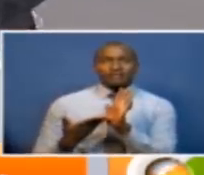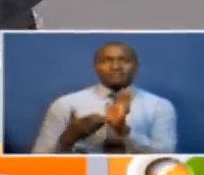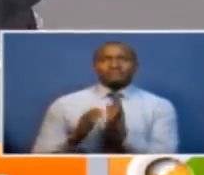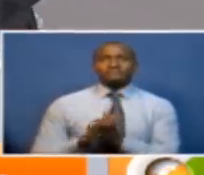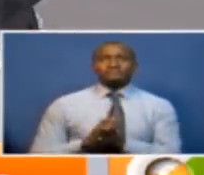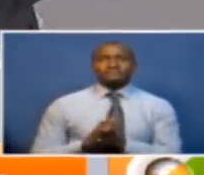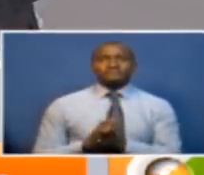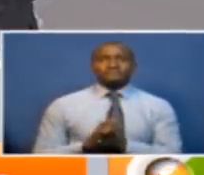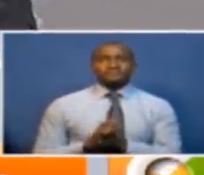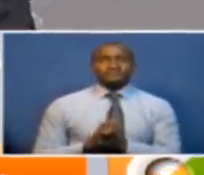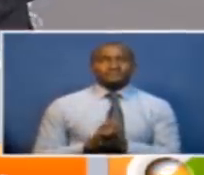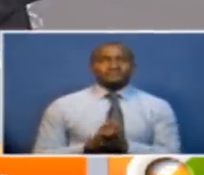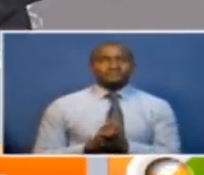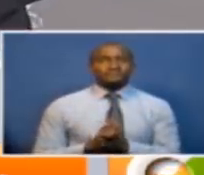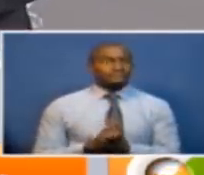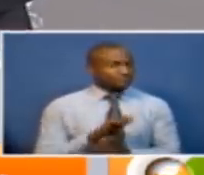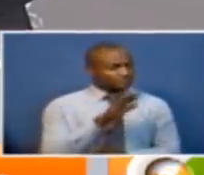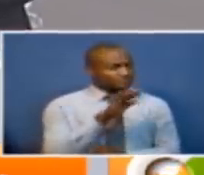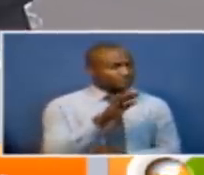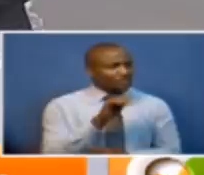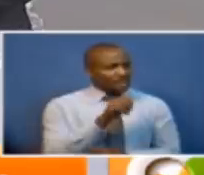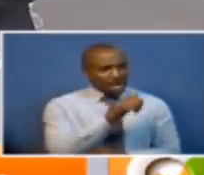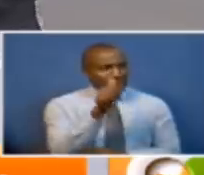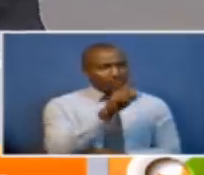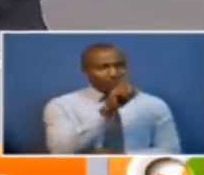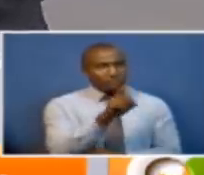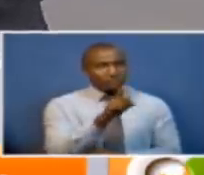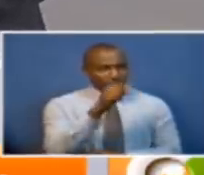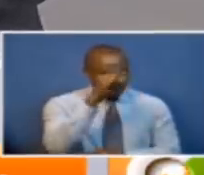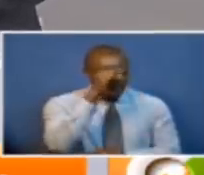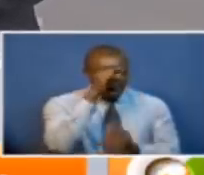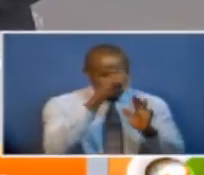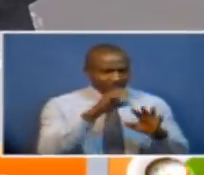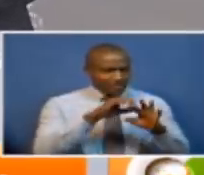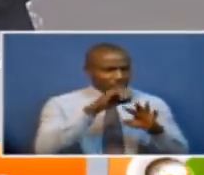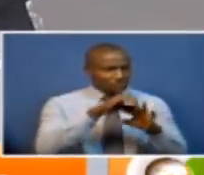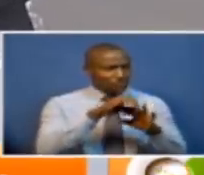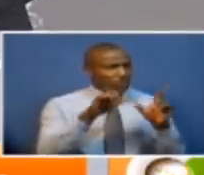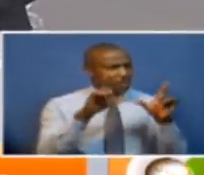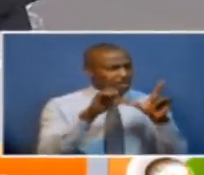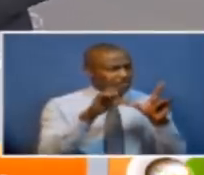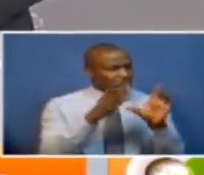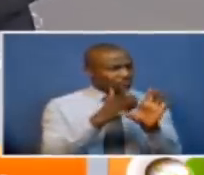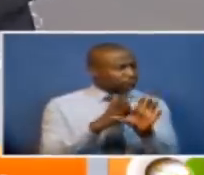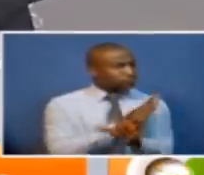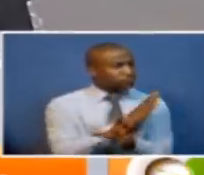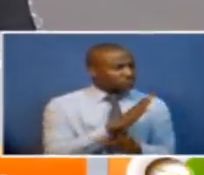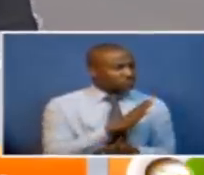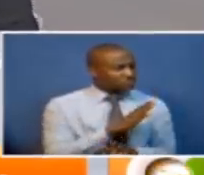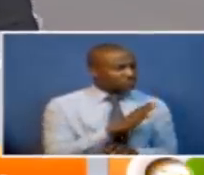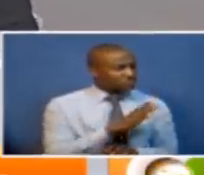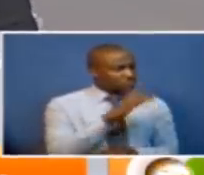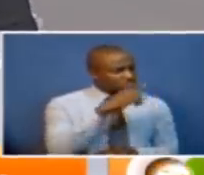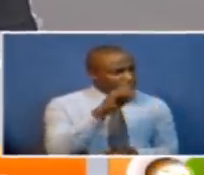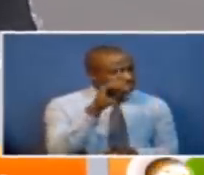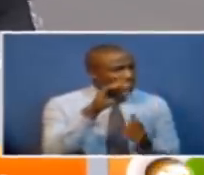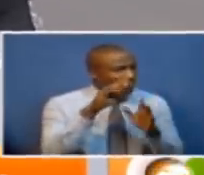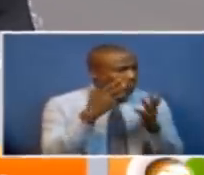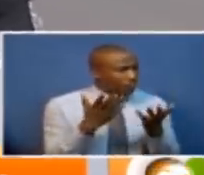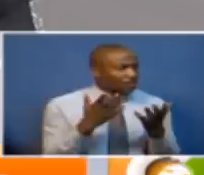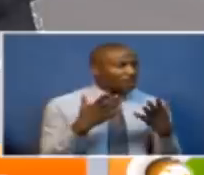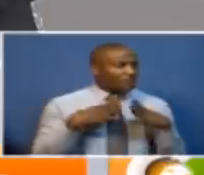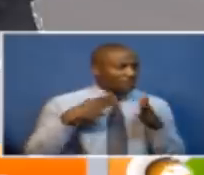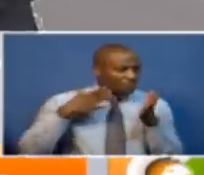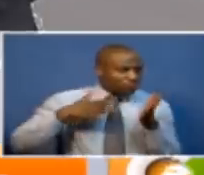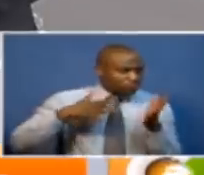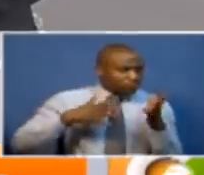Madomi, if you can hear me, it's Jeff Koinange. Real quick, what Governor Sonko did today, is that legal, or will we have lawyers rushing to the High Court